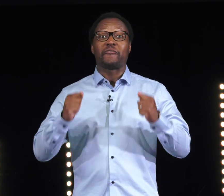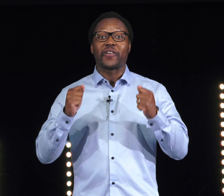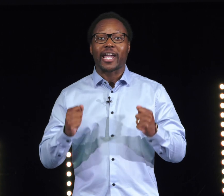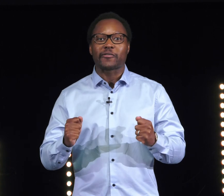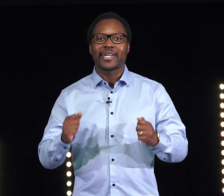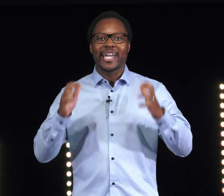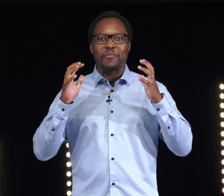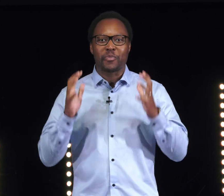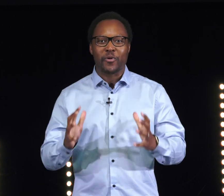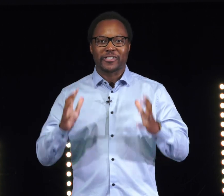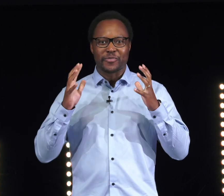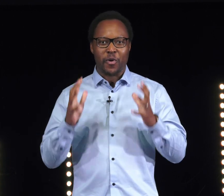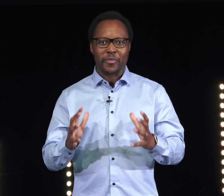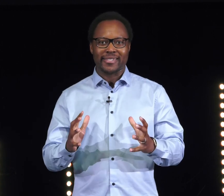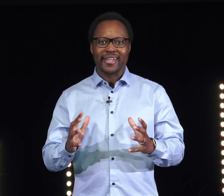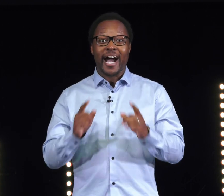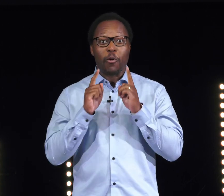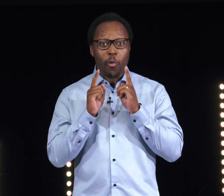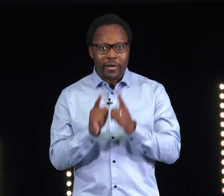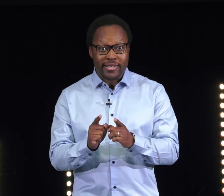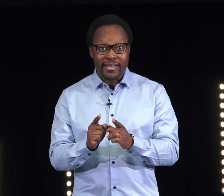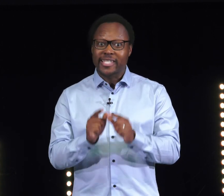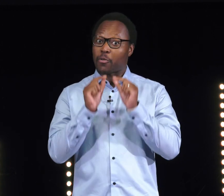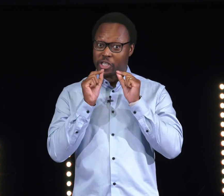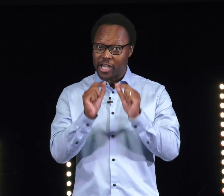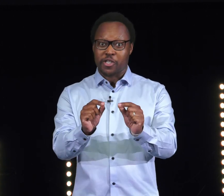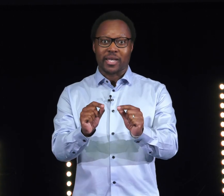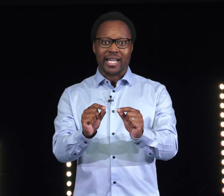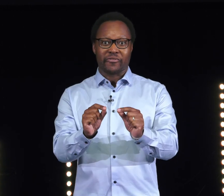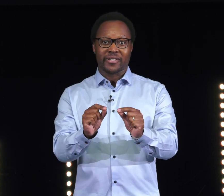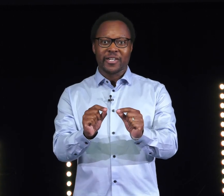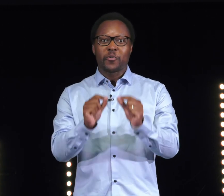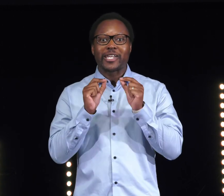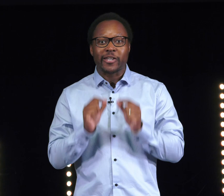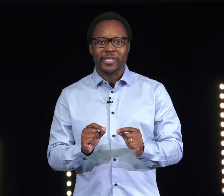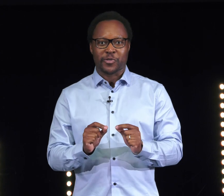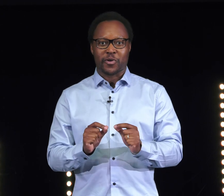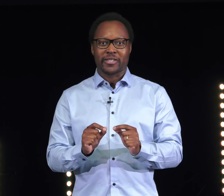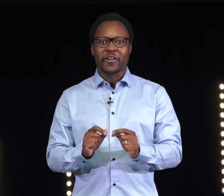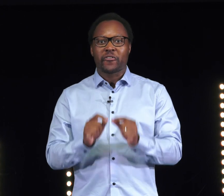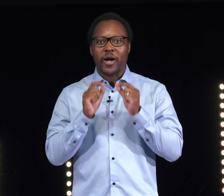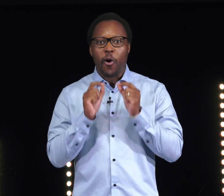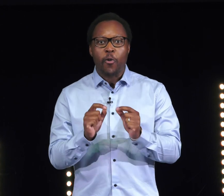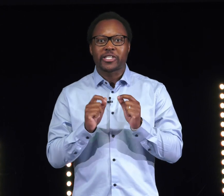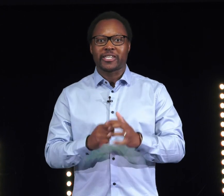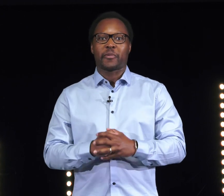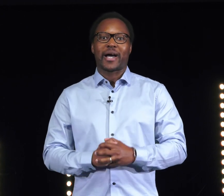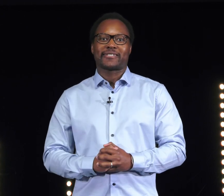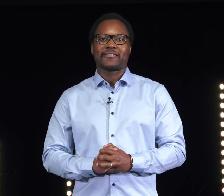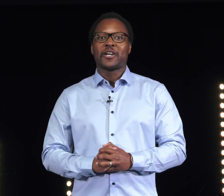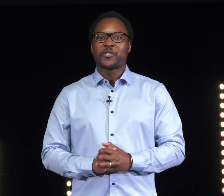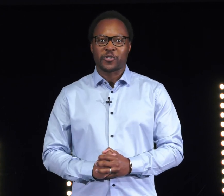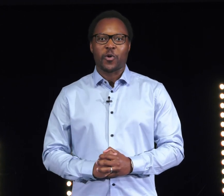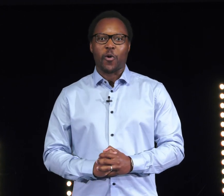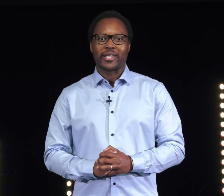into a very important moment, a word that will change your life. We're hearing this word from our own senior